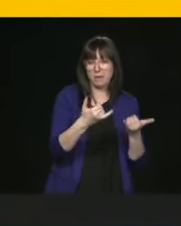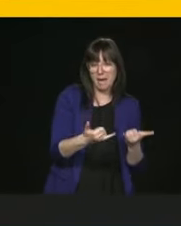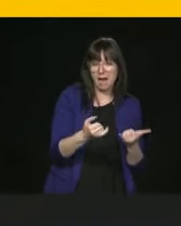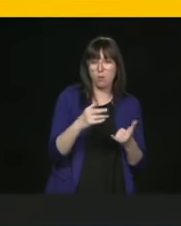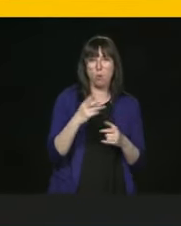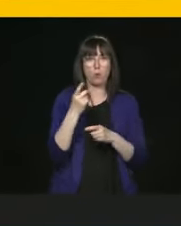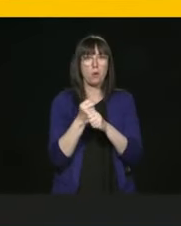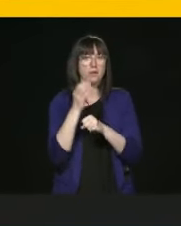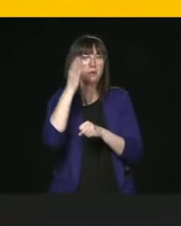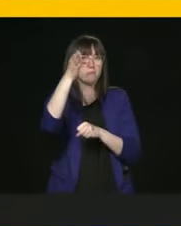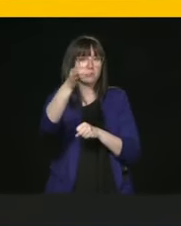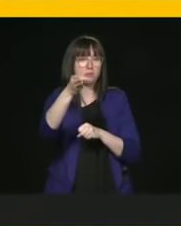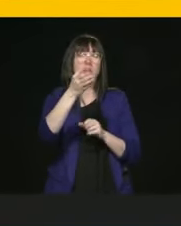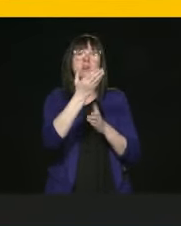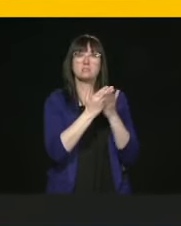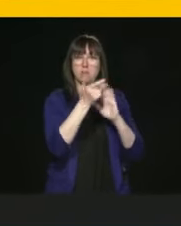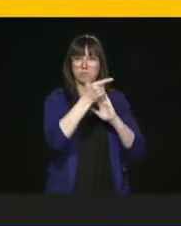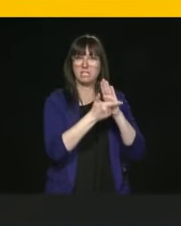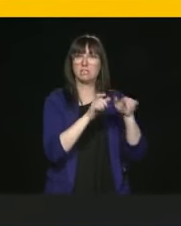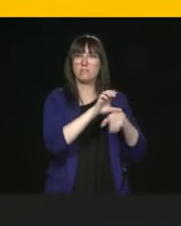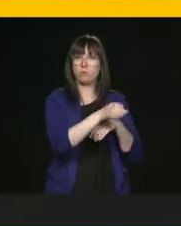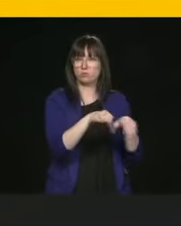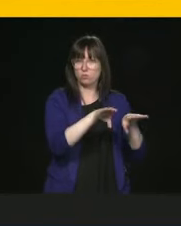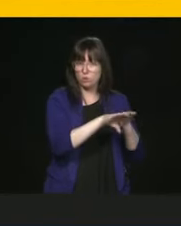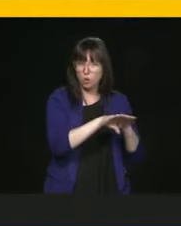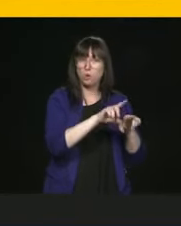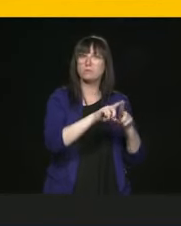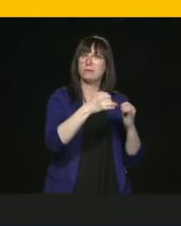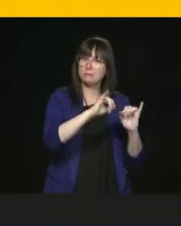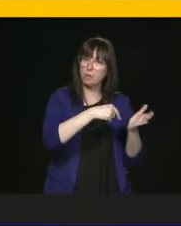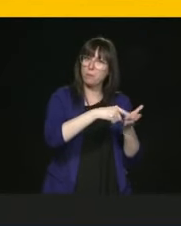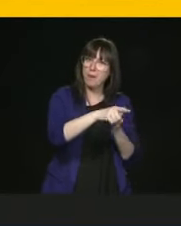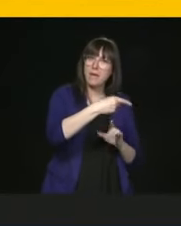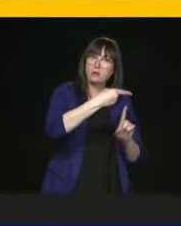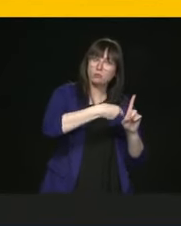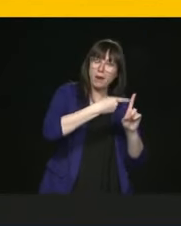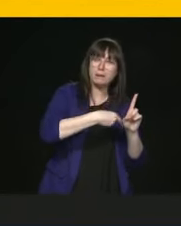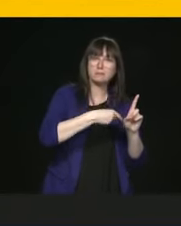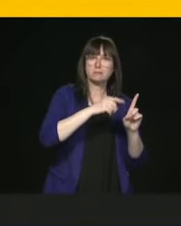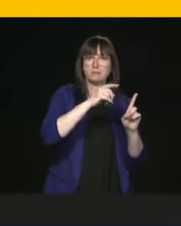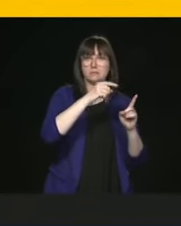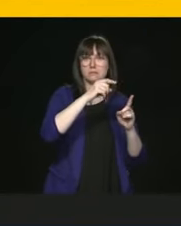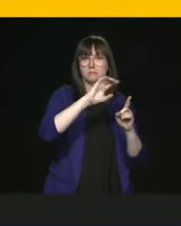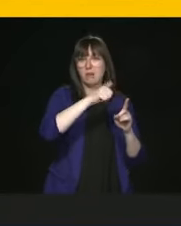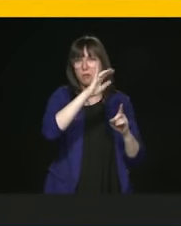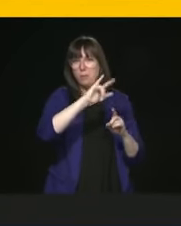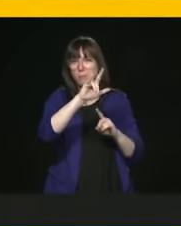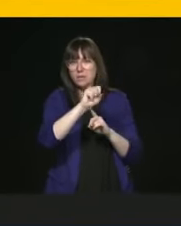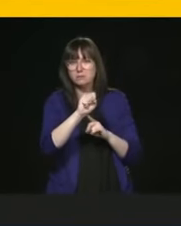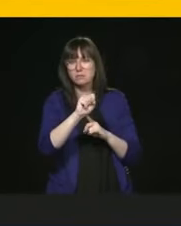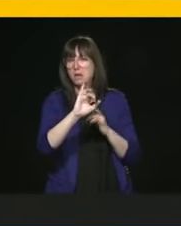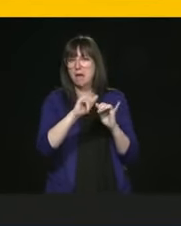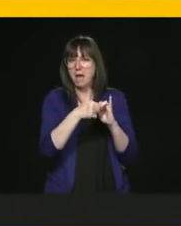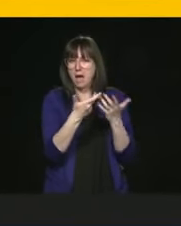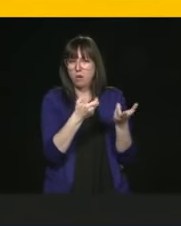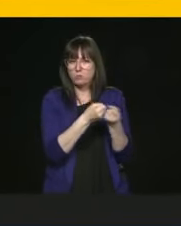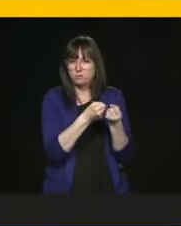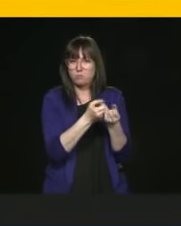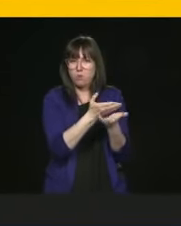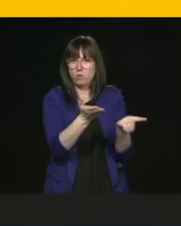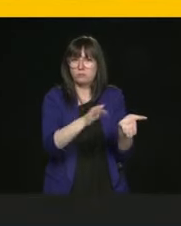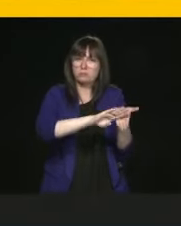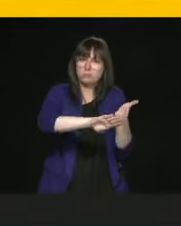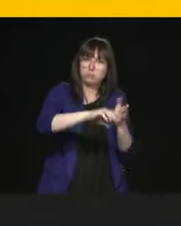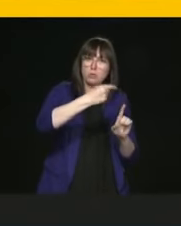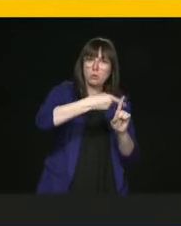have legally been forced to close and yet still legally have to pay rent utilities. Have you considered financial aid that would not have to be repaid or discussed rent forgiveness or control